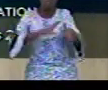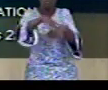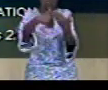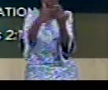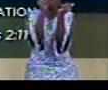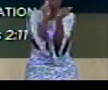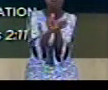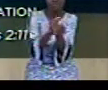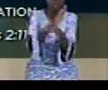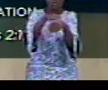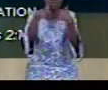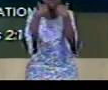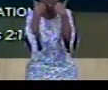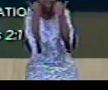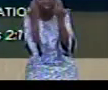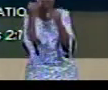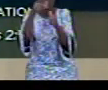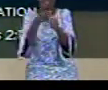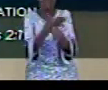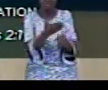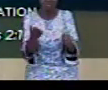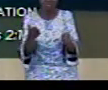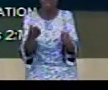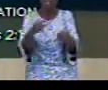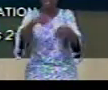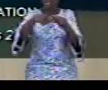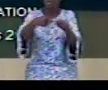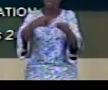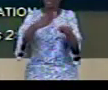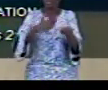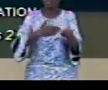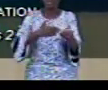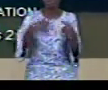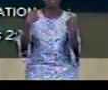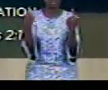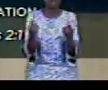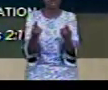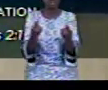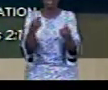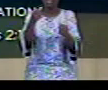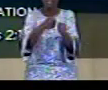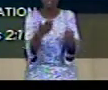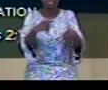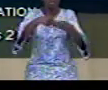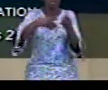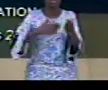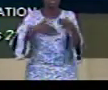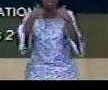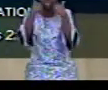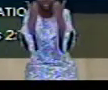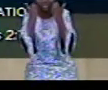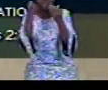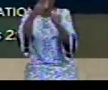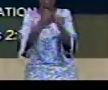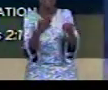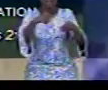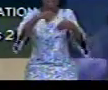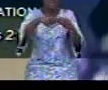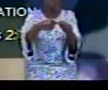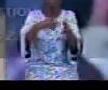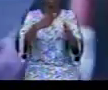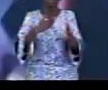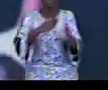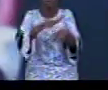the shame, everything concerning my sin, concerning my shame, concerning all